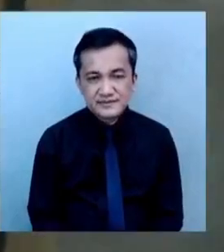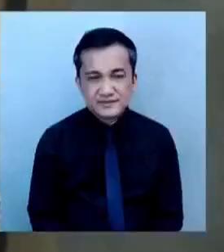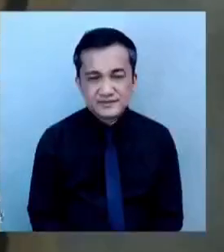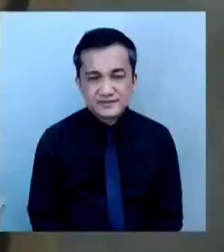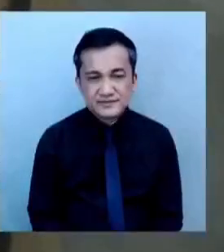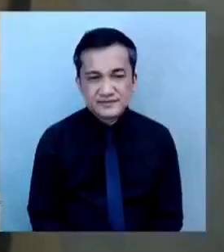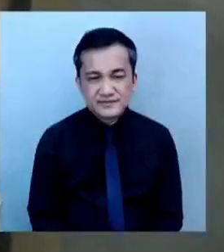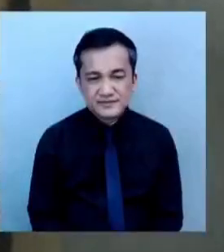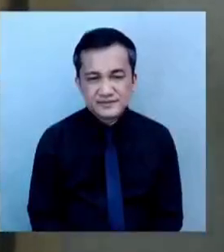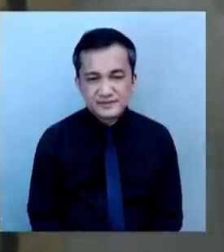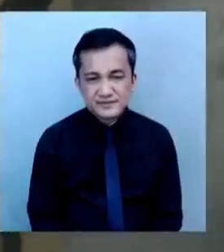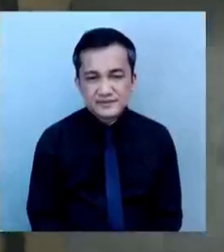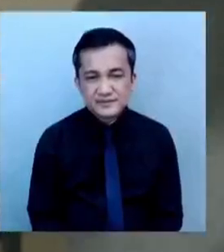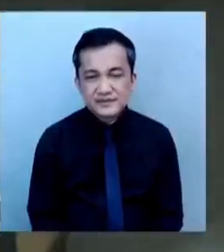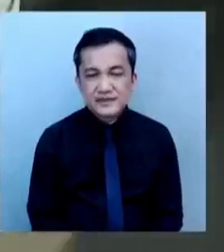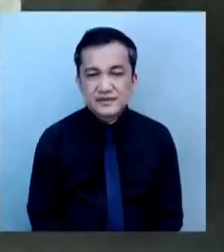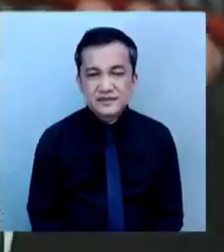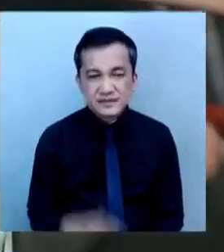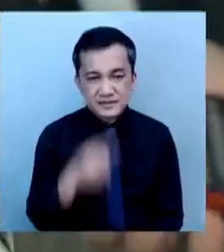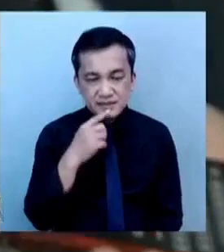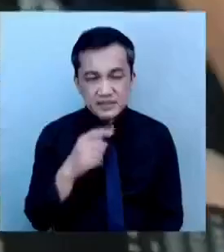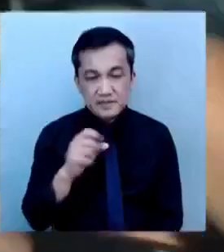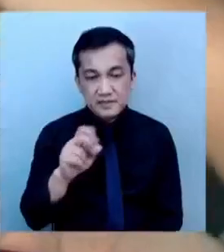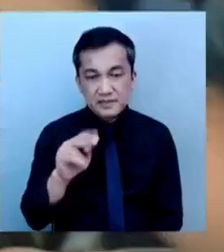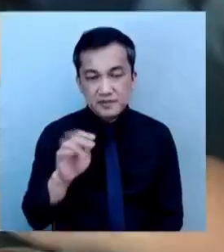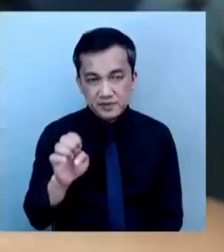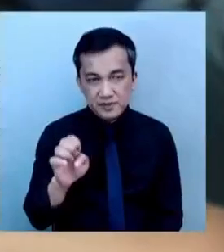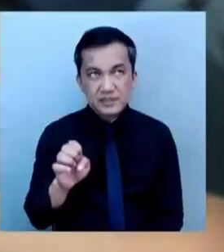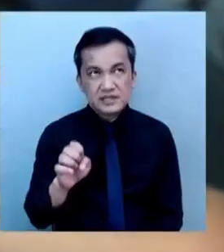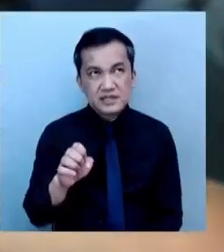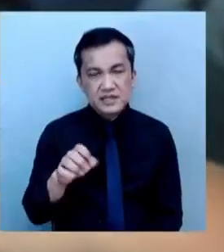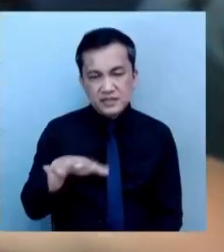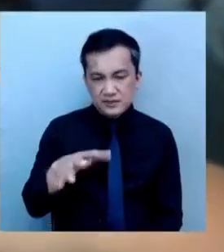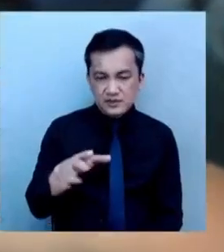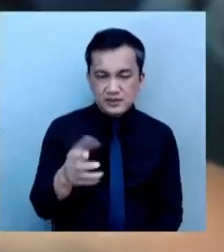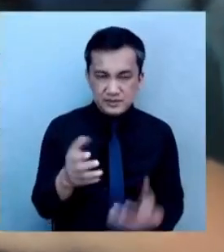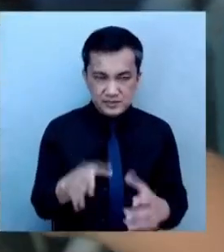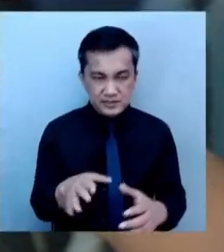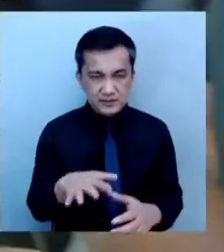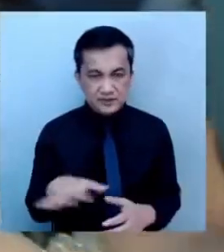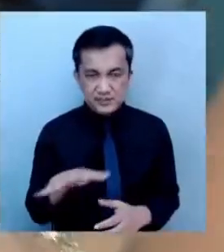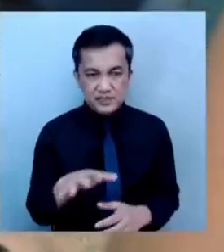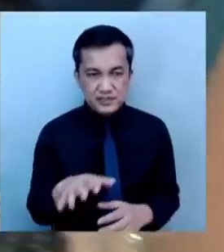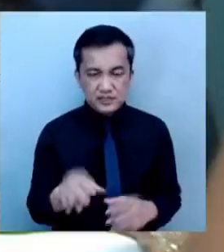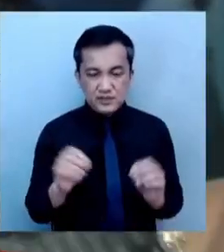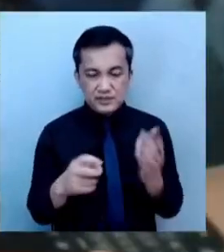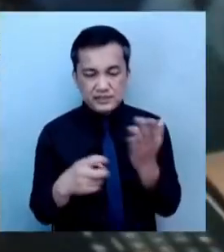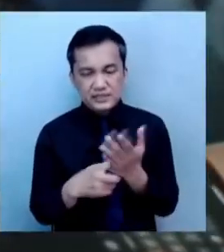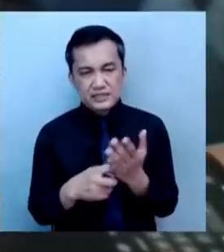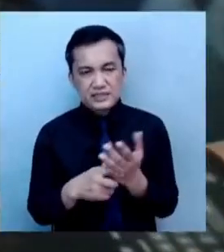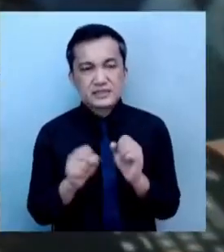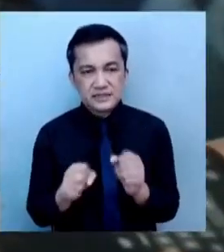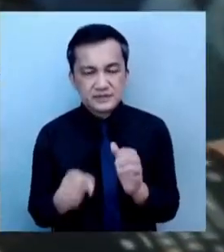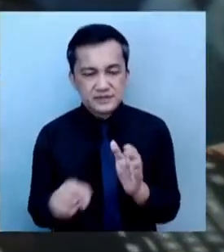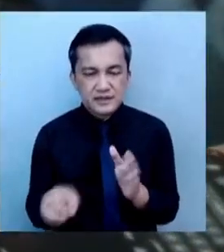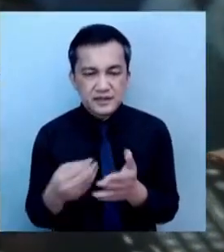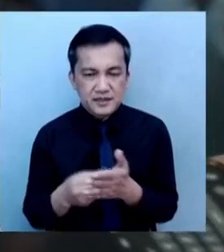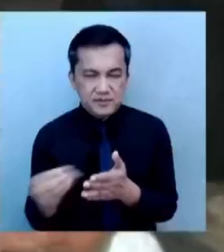Carmina, according to Samonte, there is a slim chance that those who do not have a ticket yet will be able to purchase one.